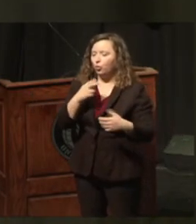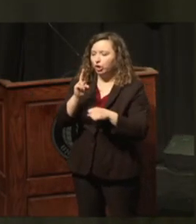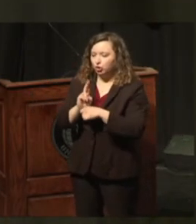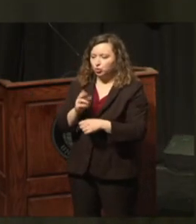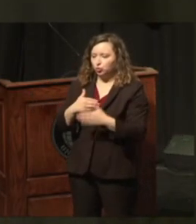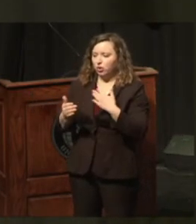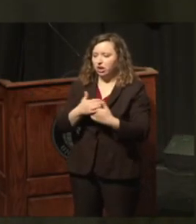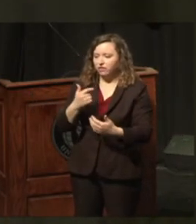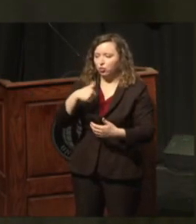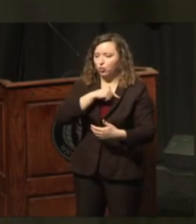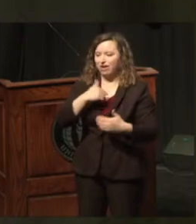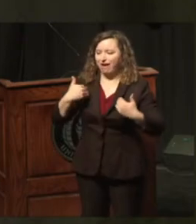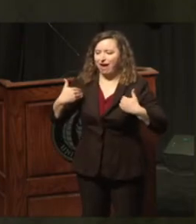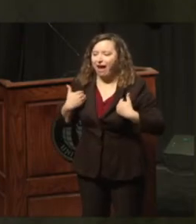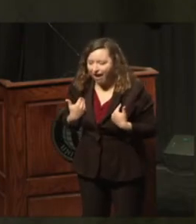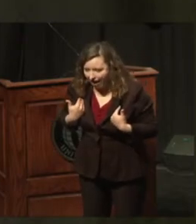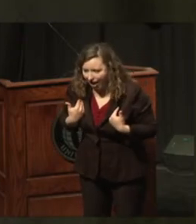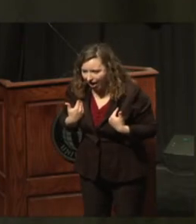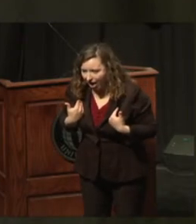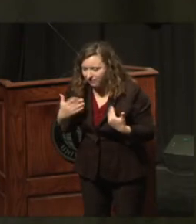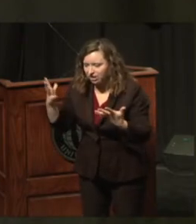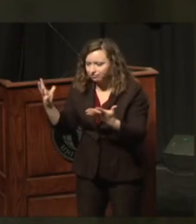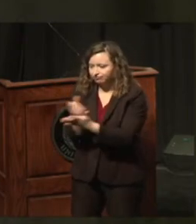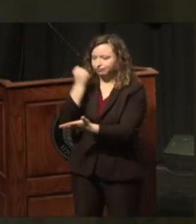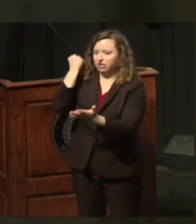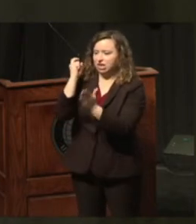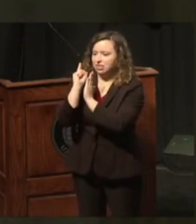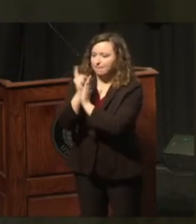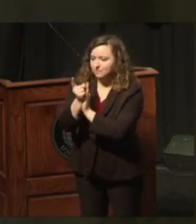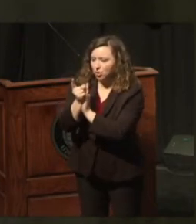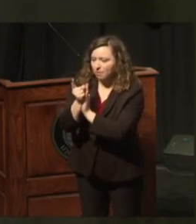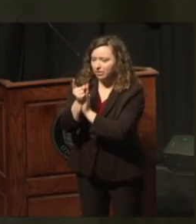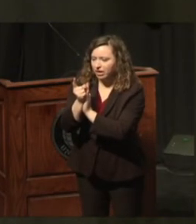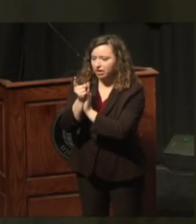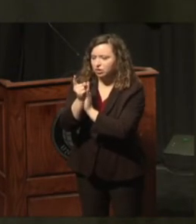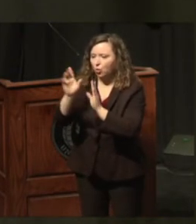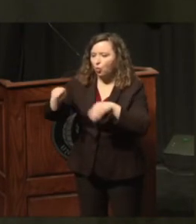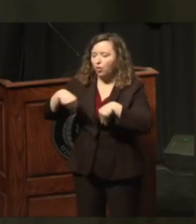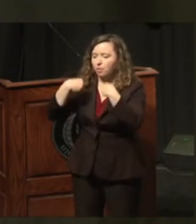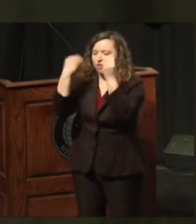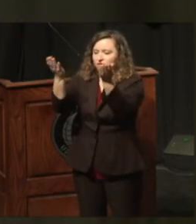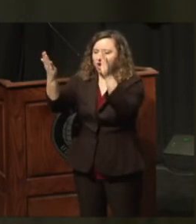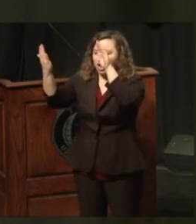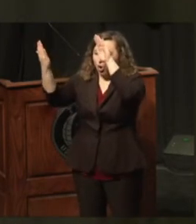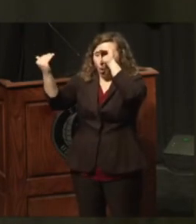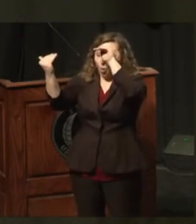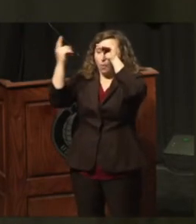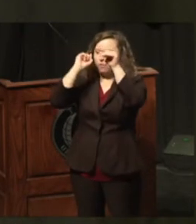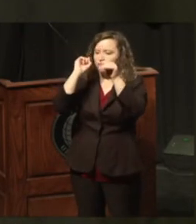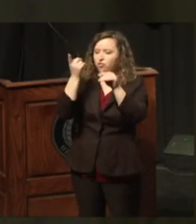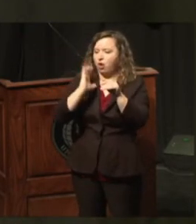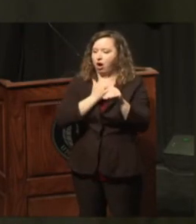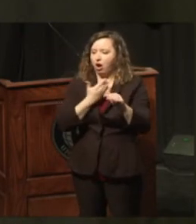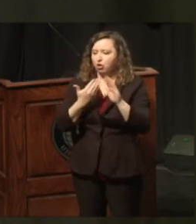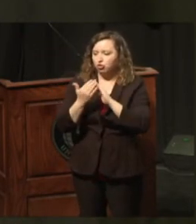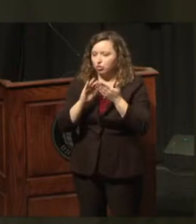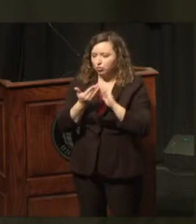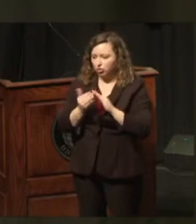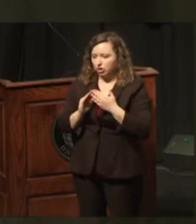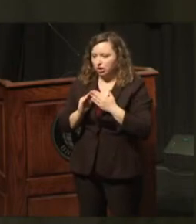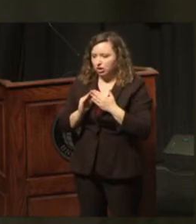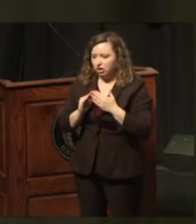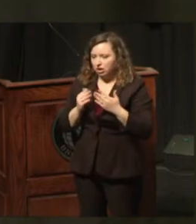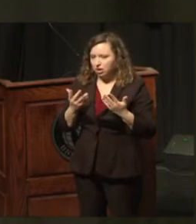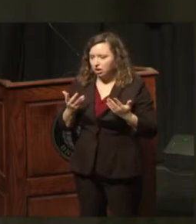got to seize the moment, to bring hope to the community in which we're a part of. And that's when we get